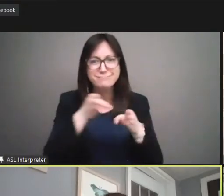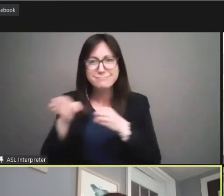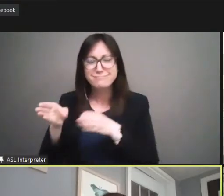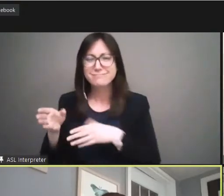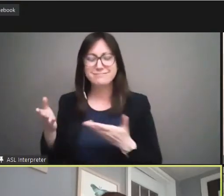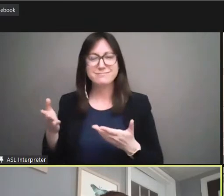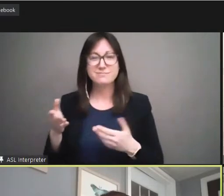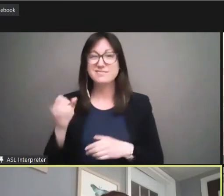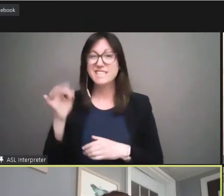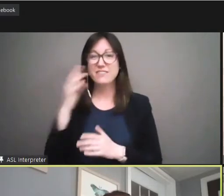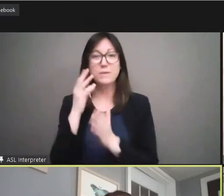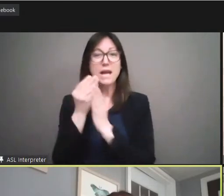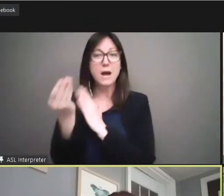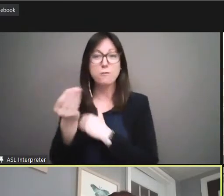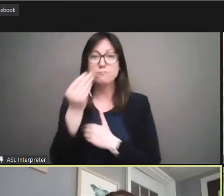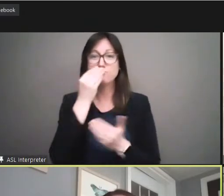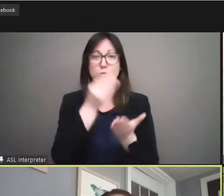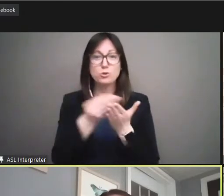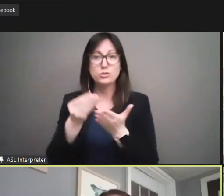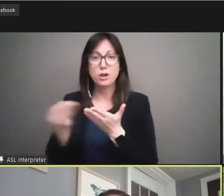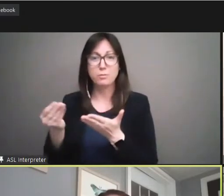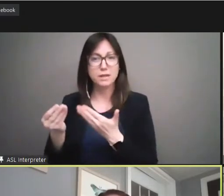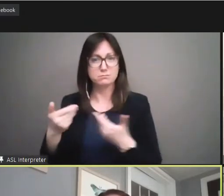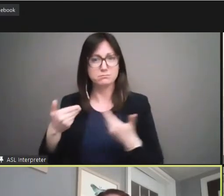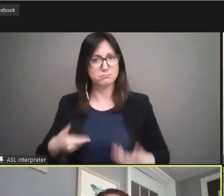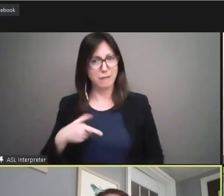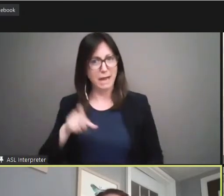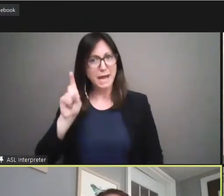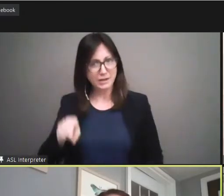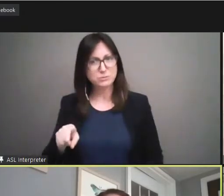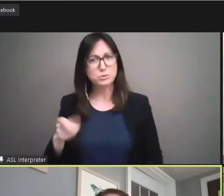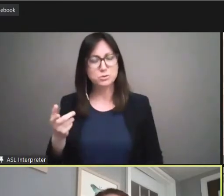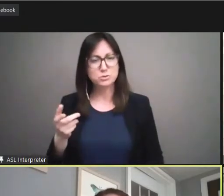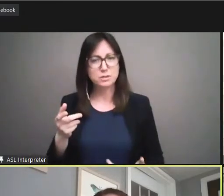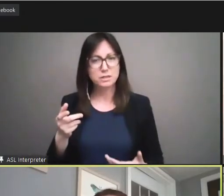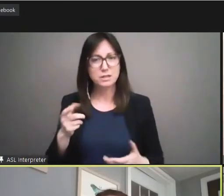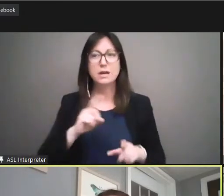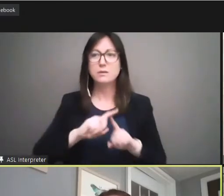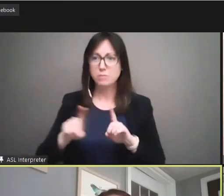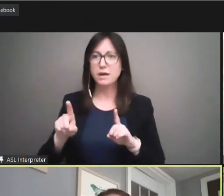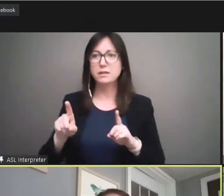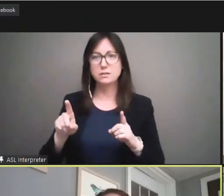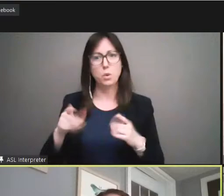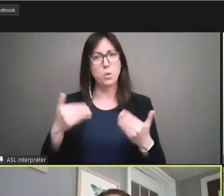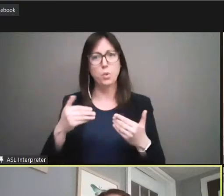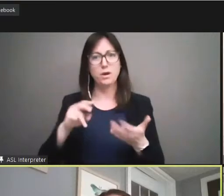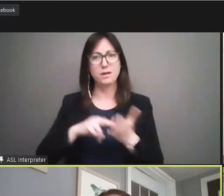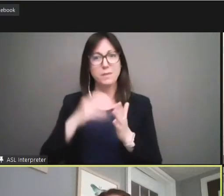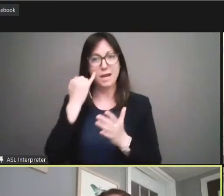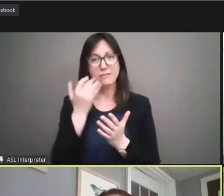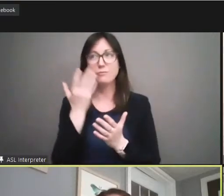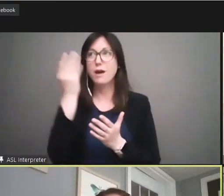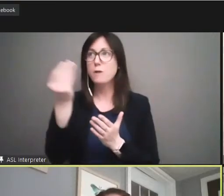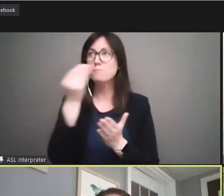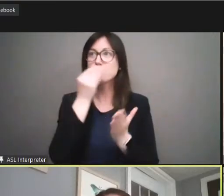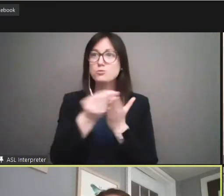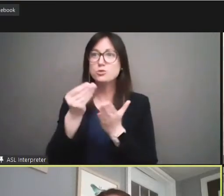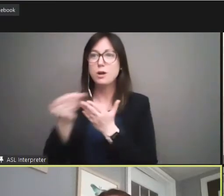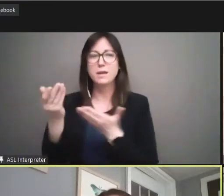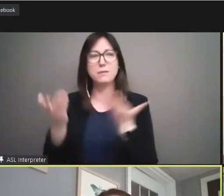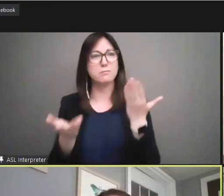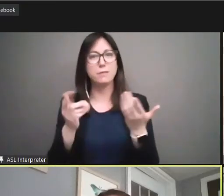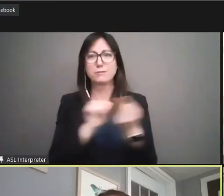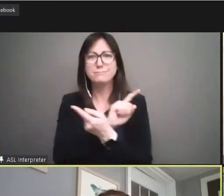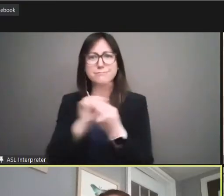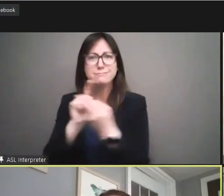are, something that are necessary for me, but also a different platform for me to connect with people, because you could be buying some bananas